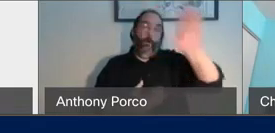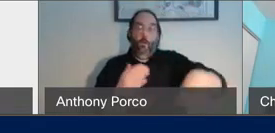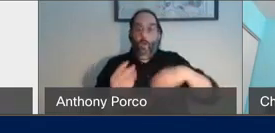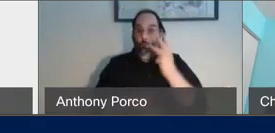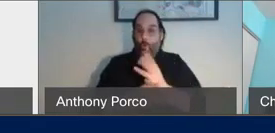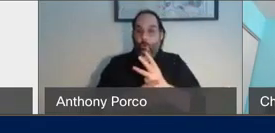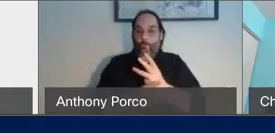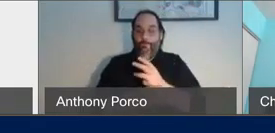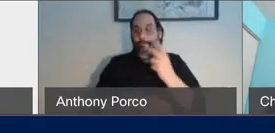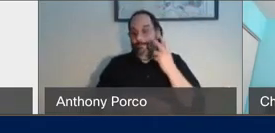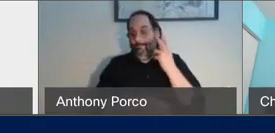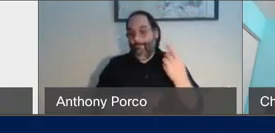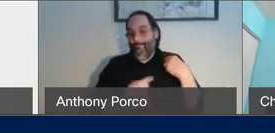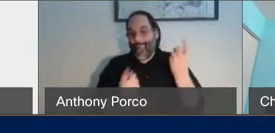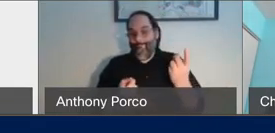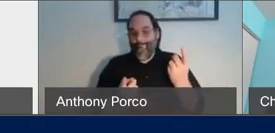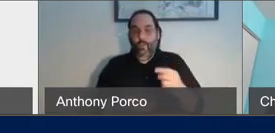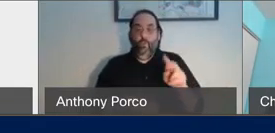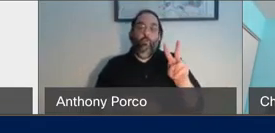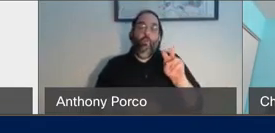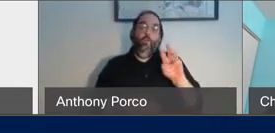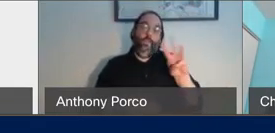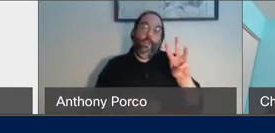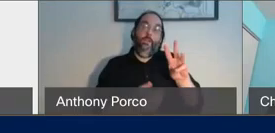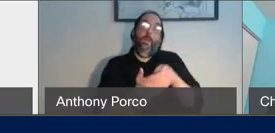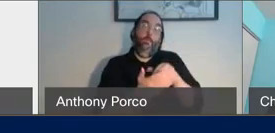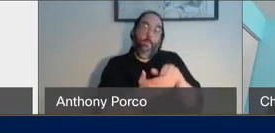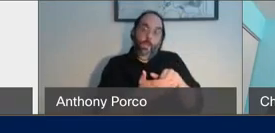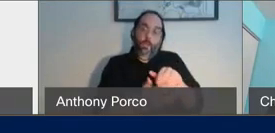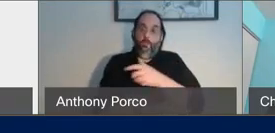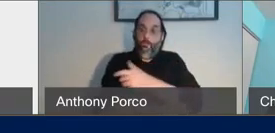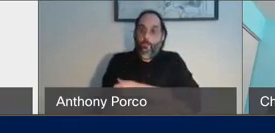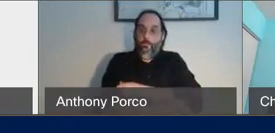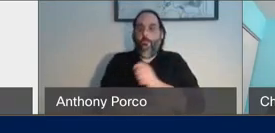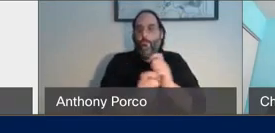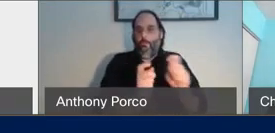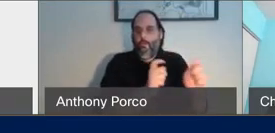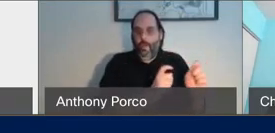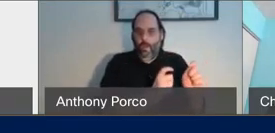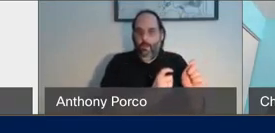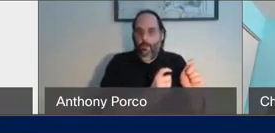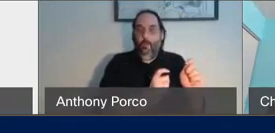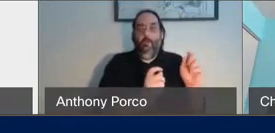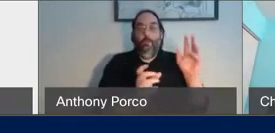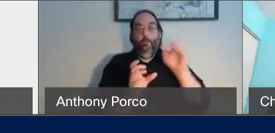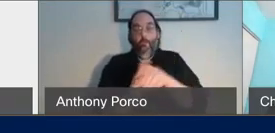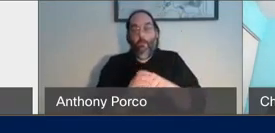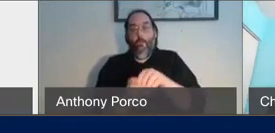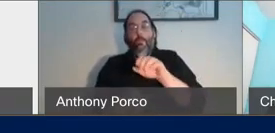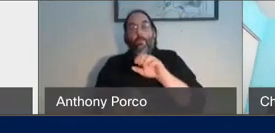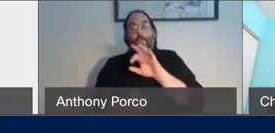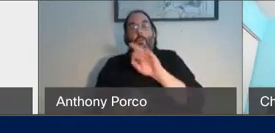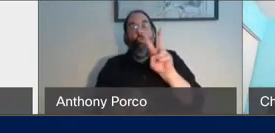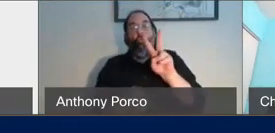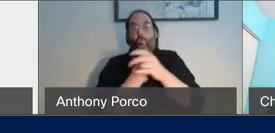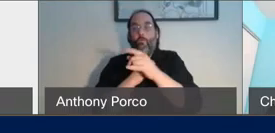Worldwide, we see that 206 million doses have been given, spanning 92 countries.